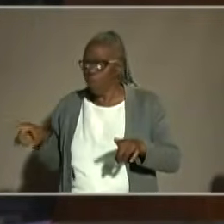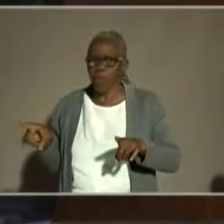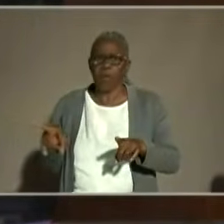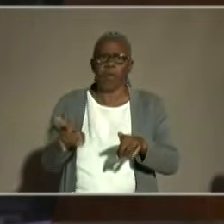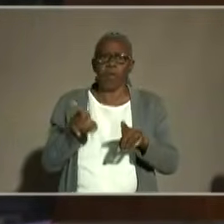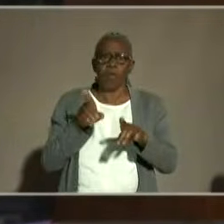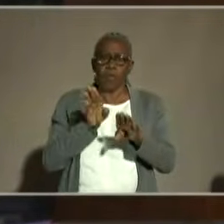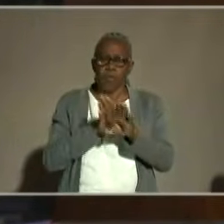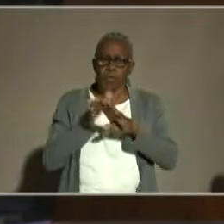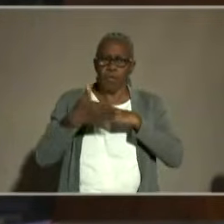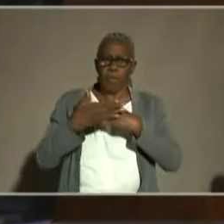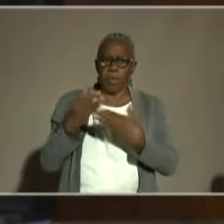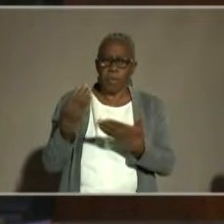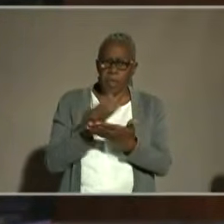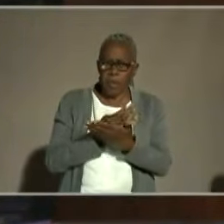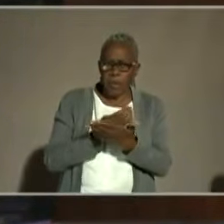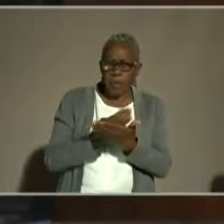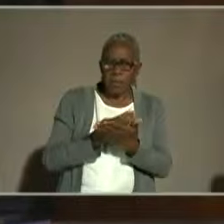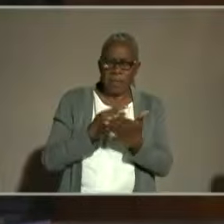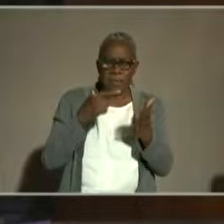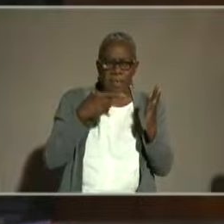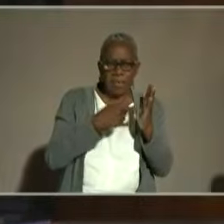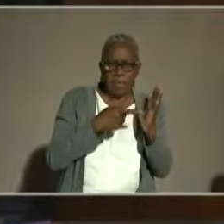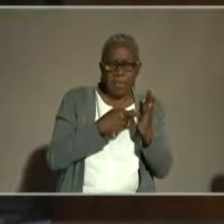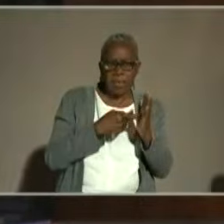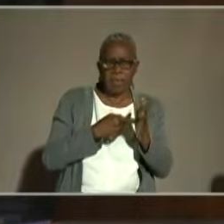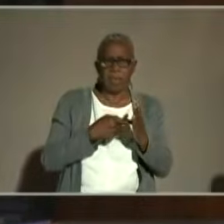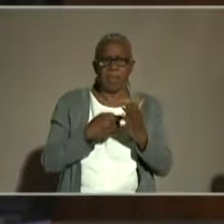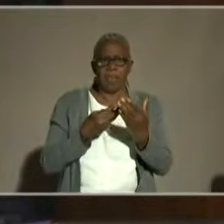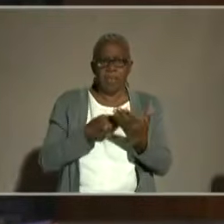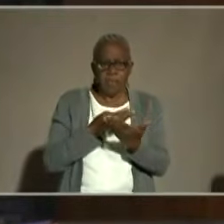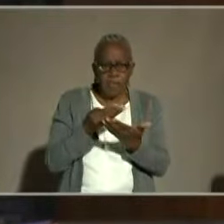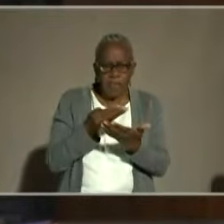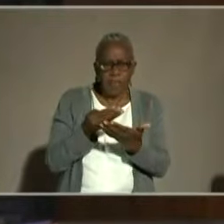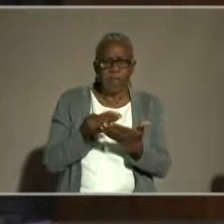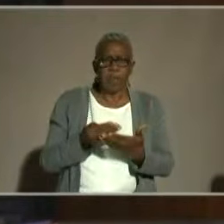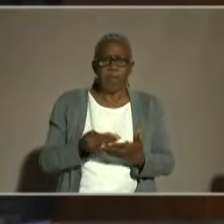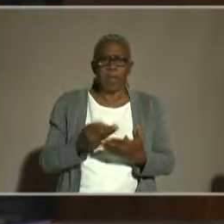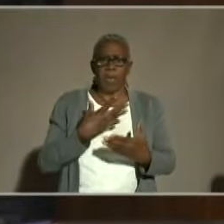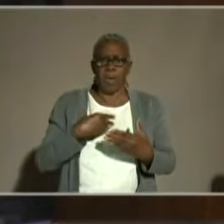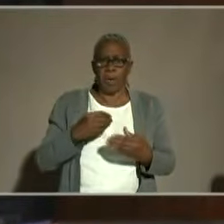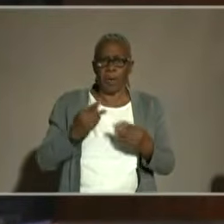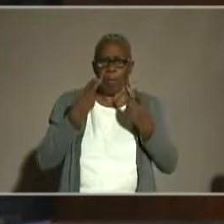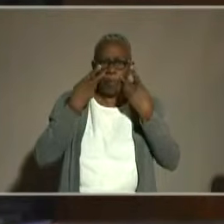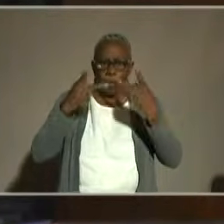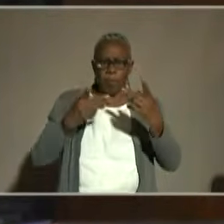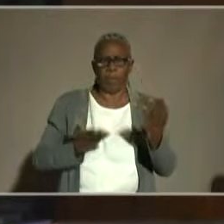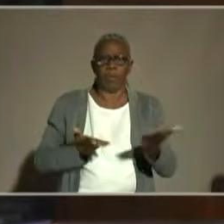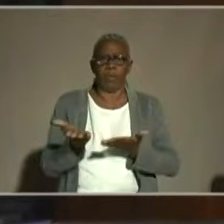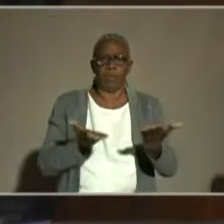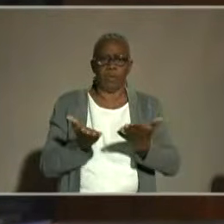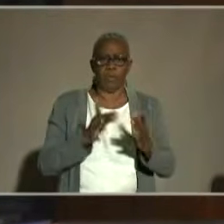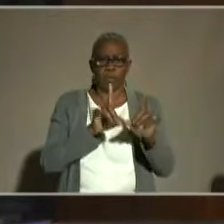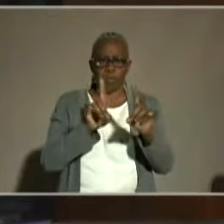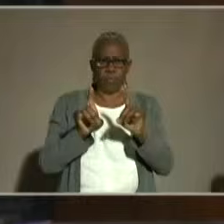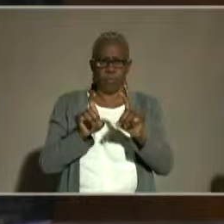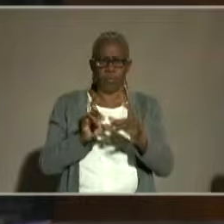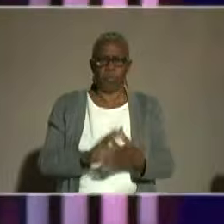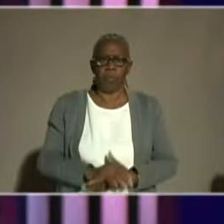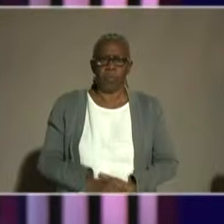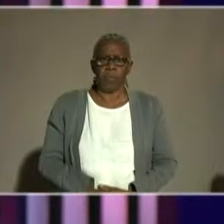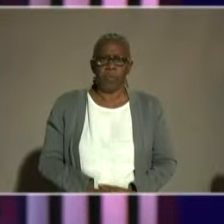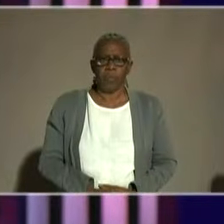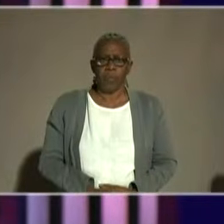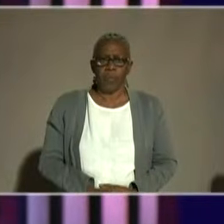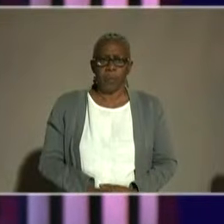economic priorities like debt reduction, investment diversification, and public services? That